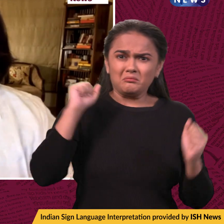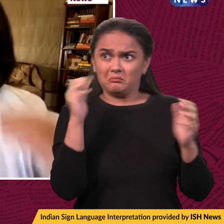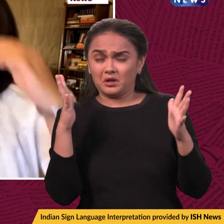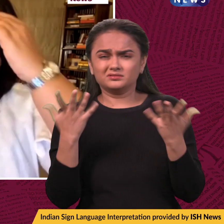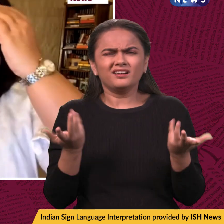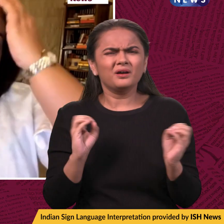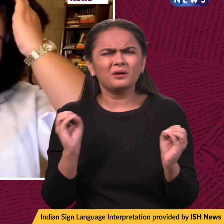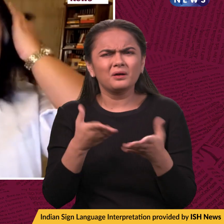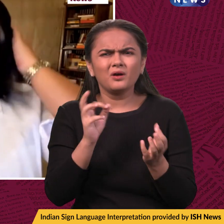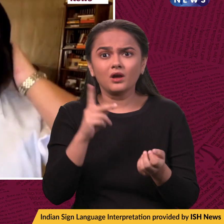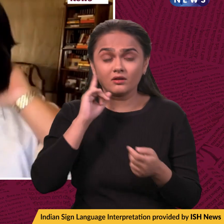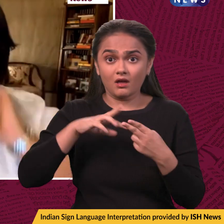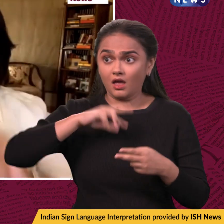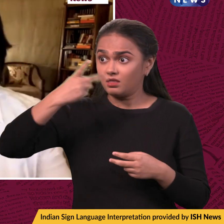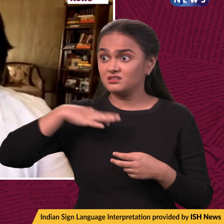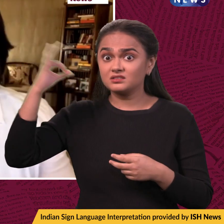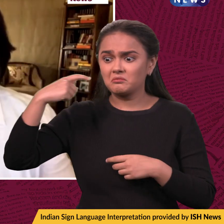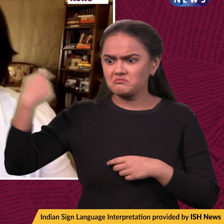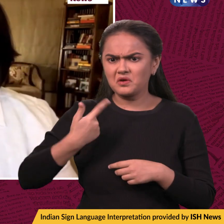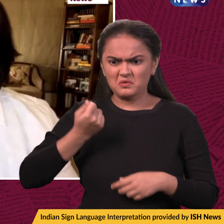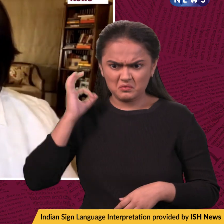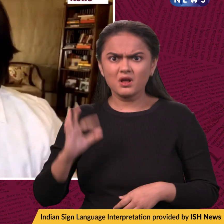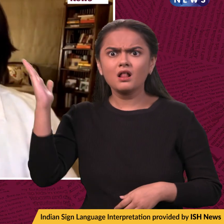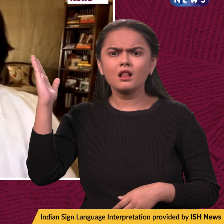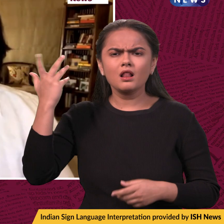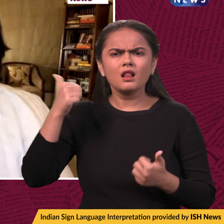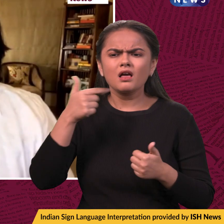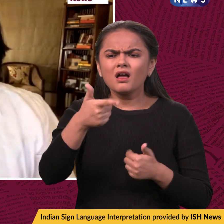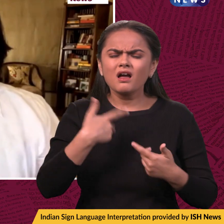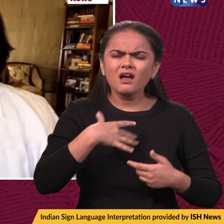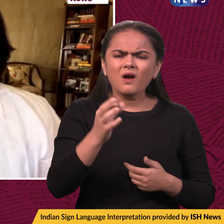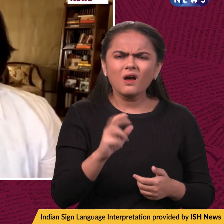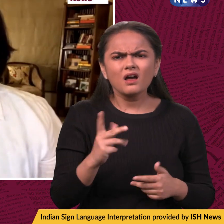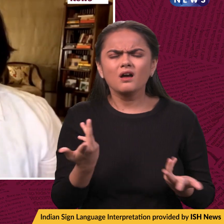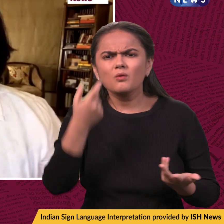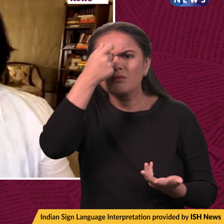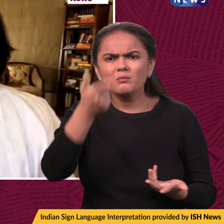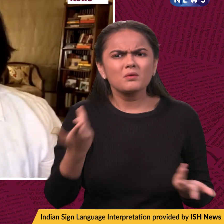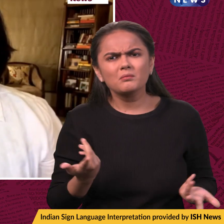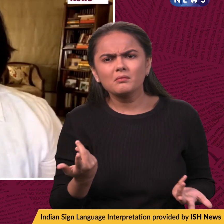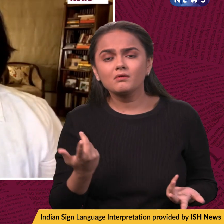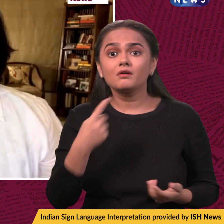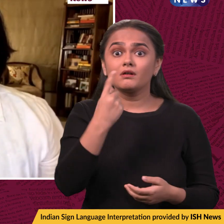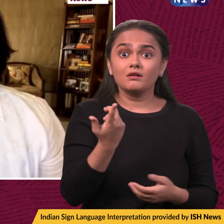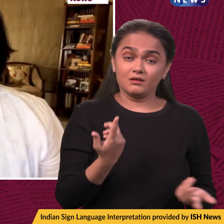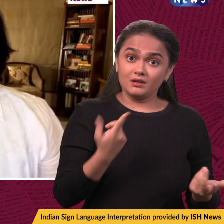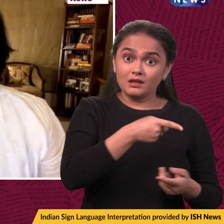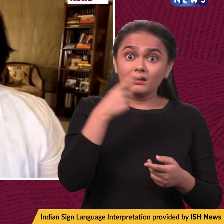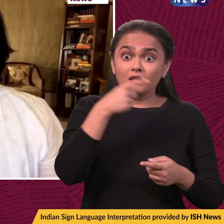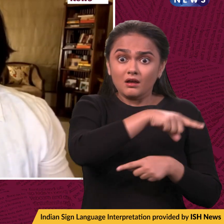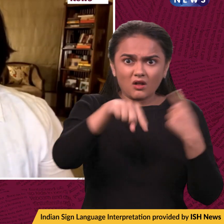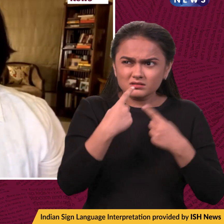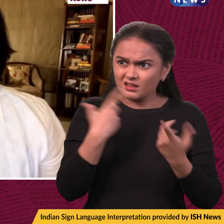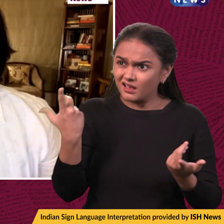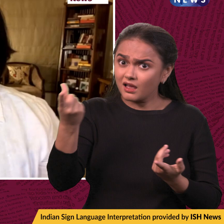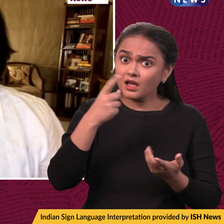better off in terms of pay if I had been the chairman of a tribunal." Mr. Noor's motion says the statement constitutes a breach and